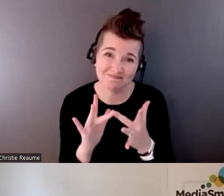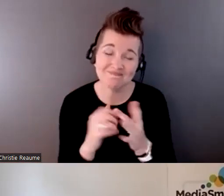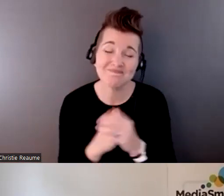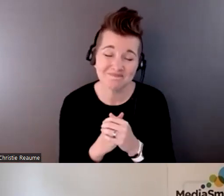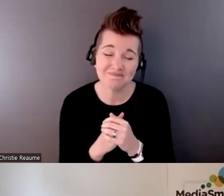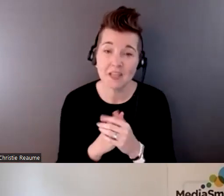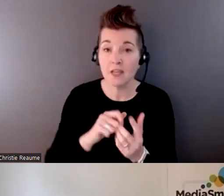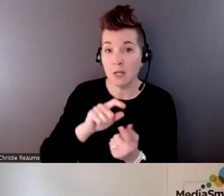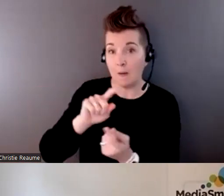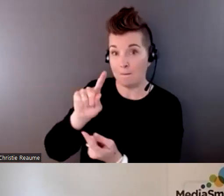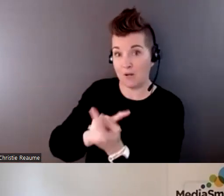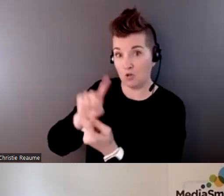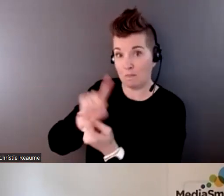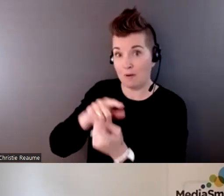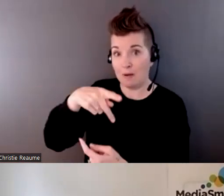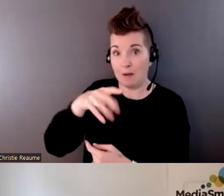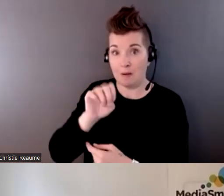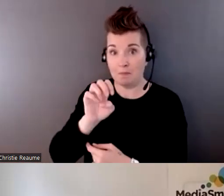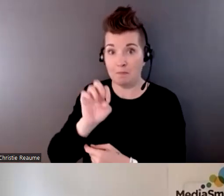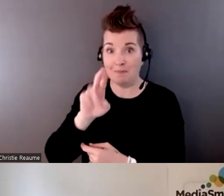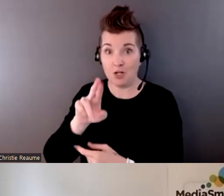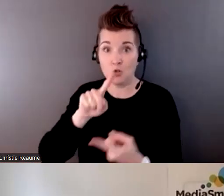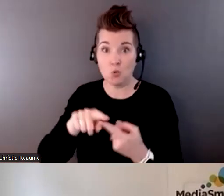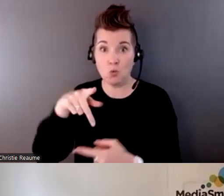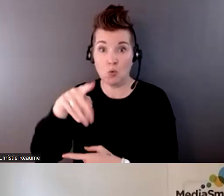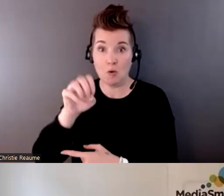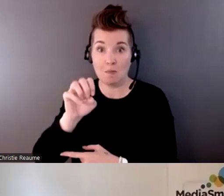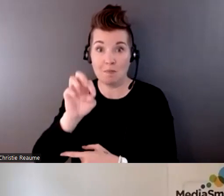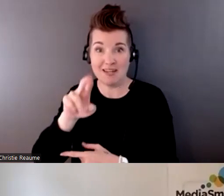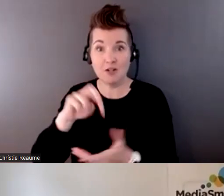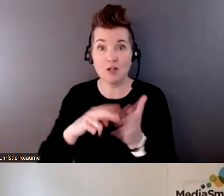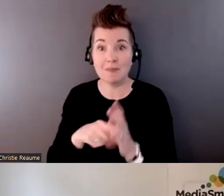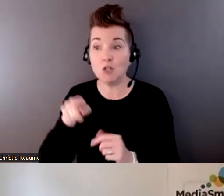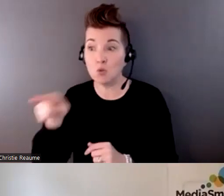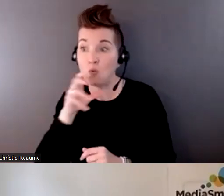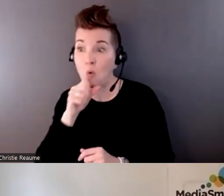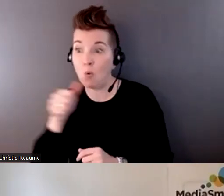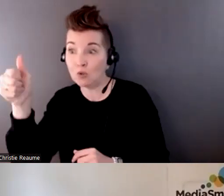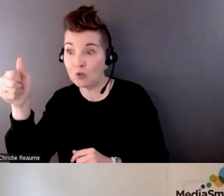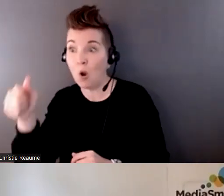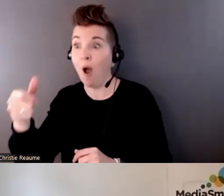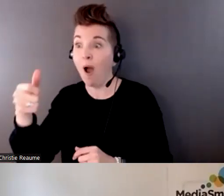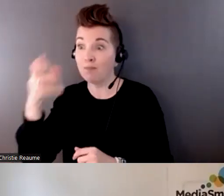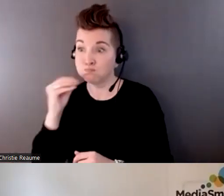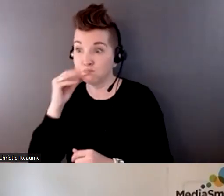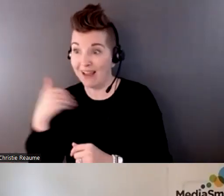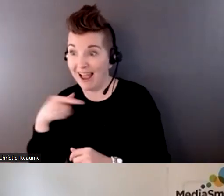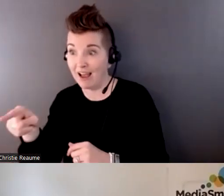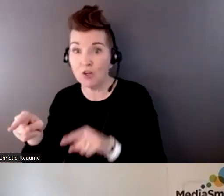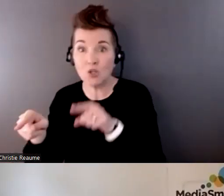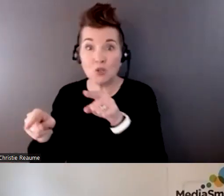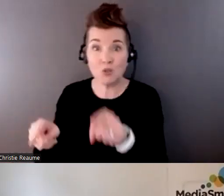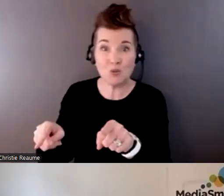was mentioned earlier was also an effective strategy having older adult Tech experts teach older adult